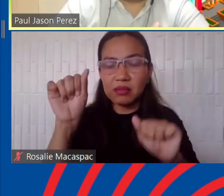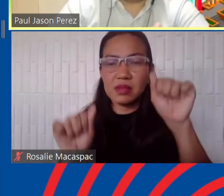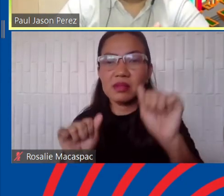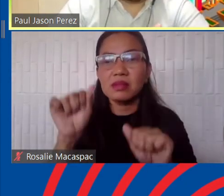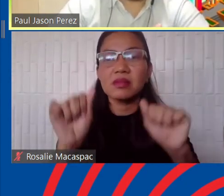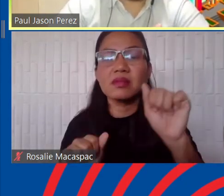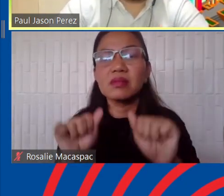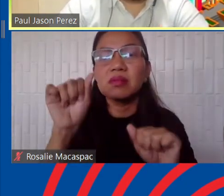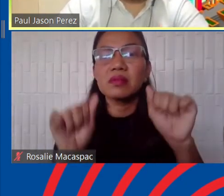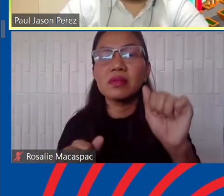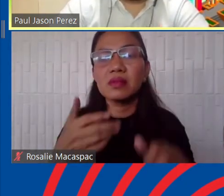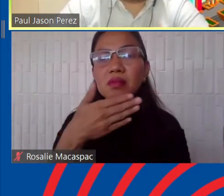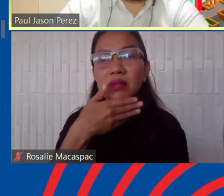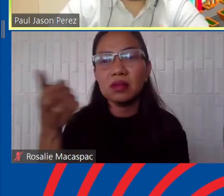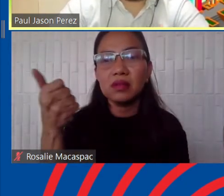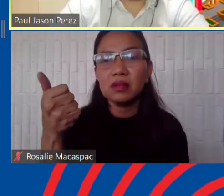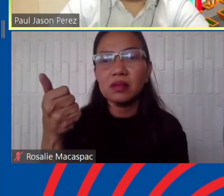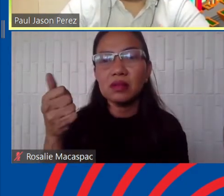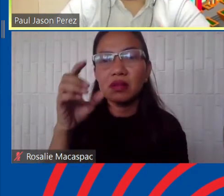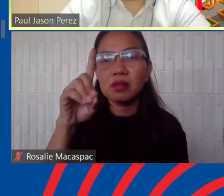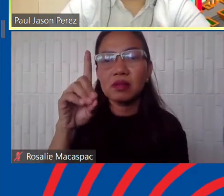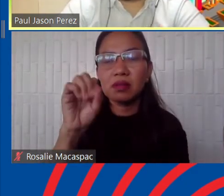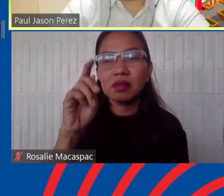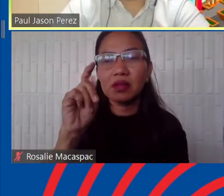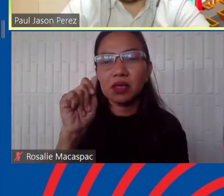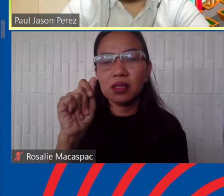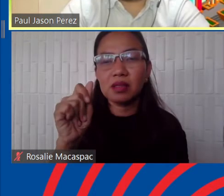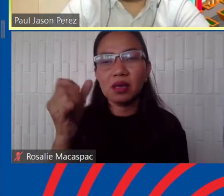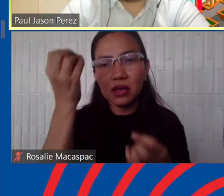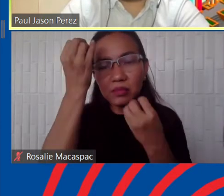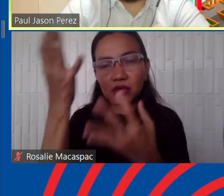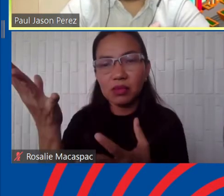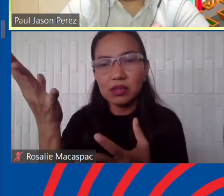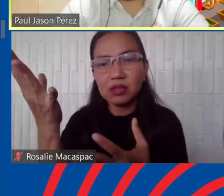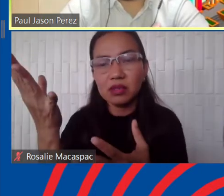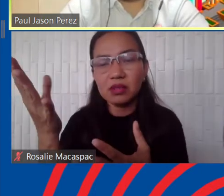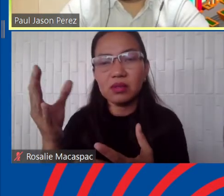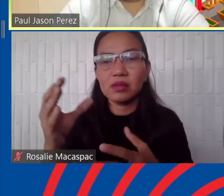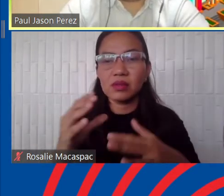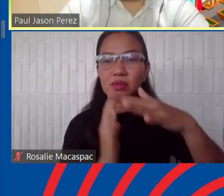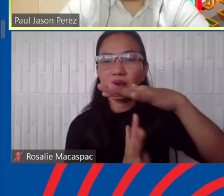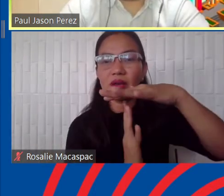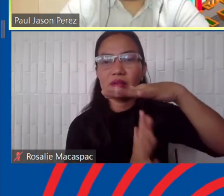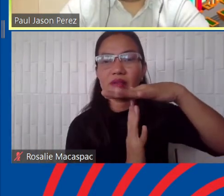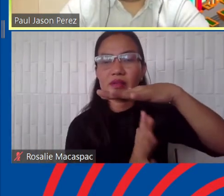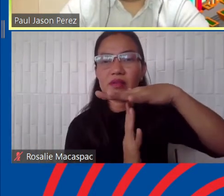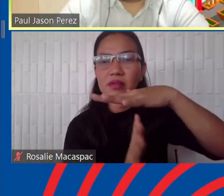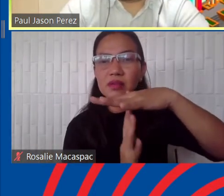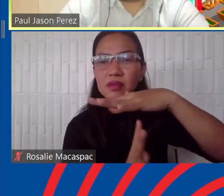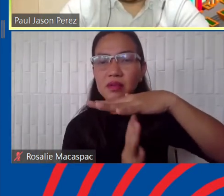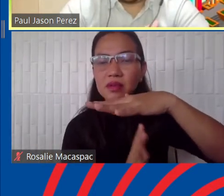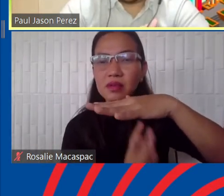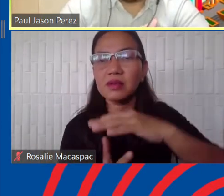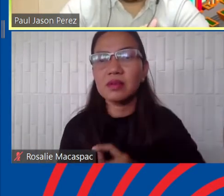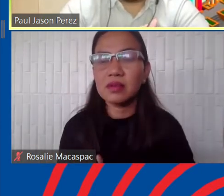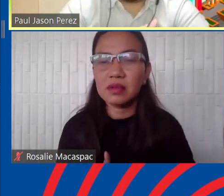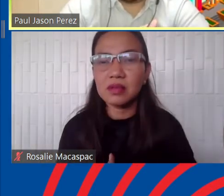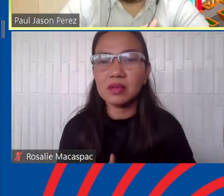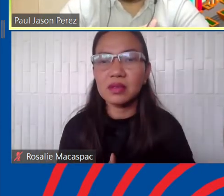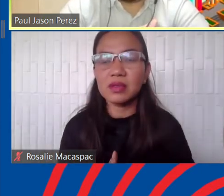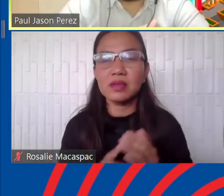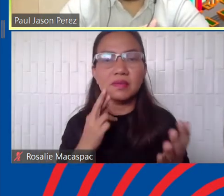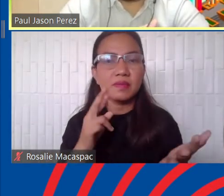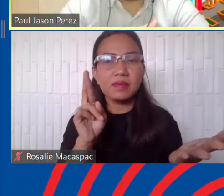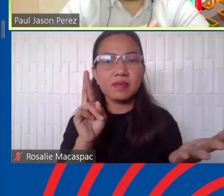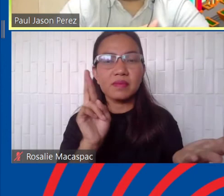the best data set or the best information to our clients. And the registry